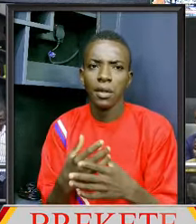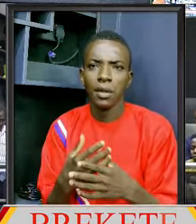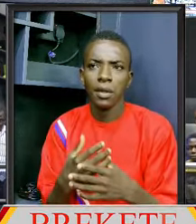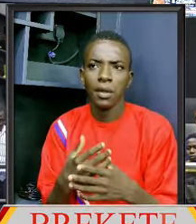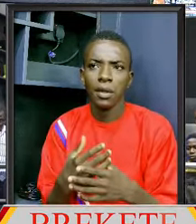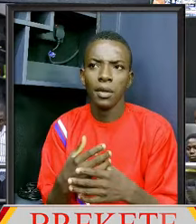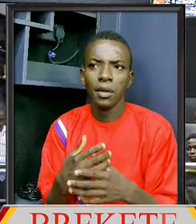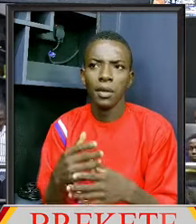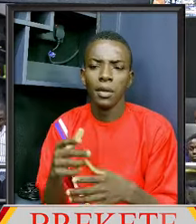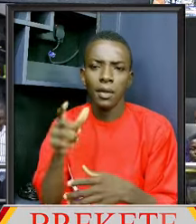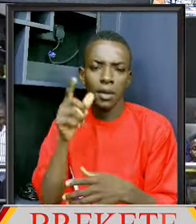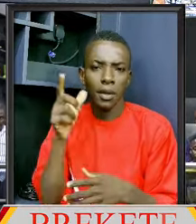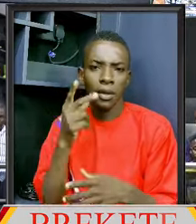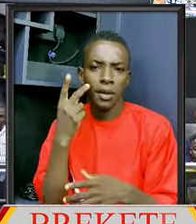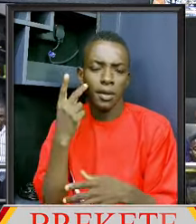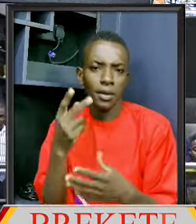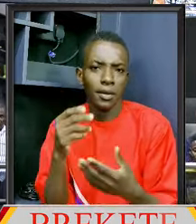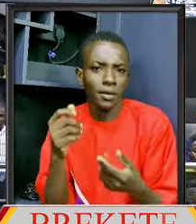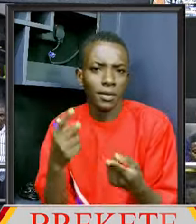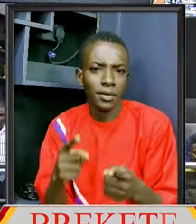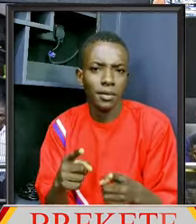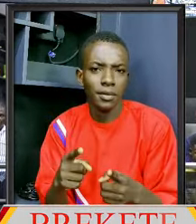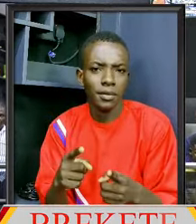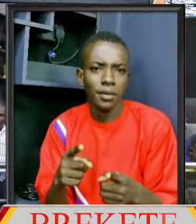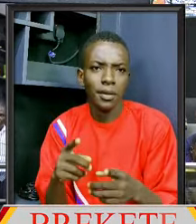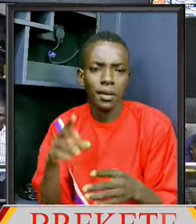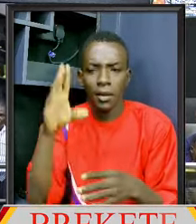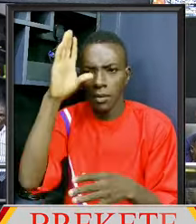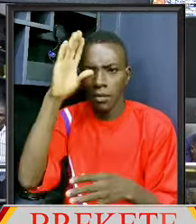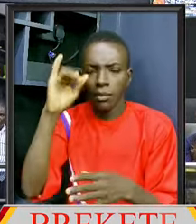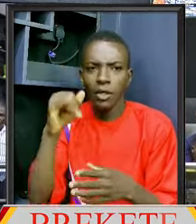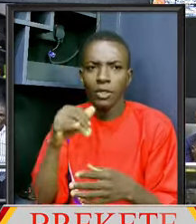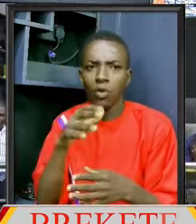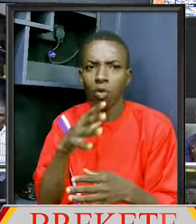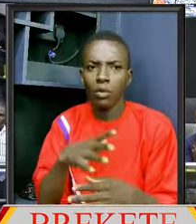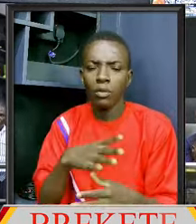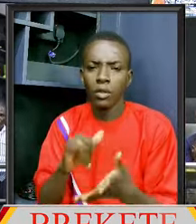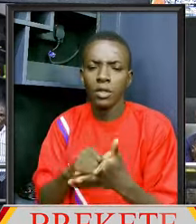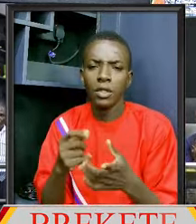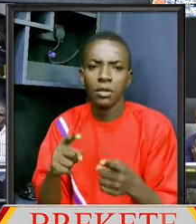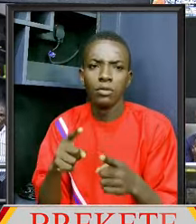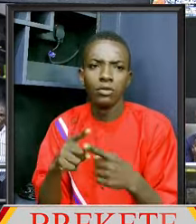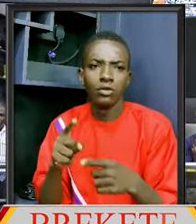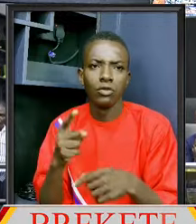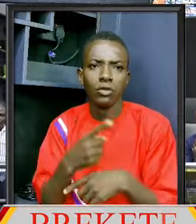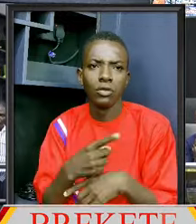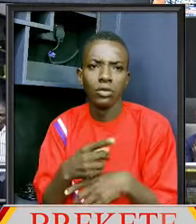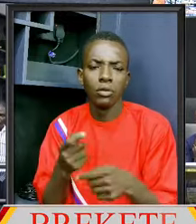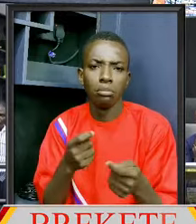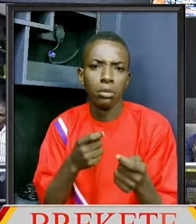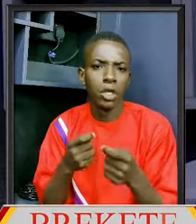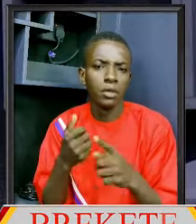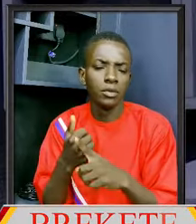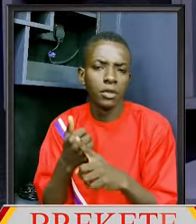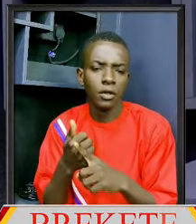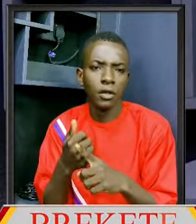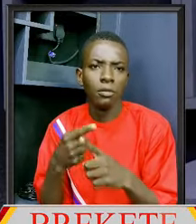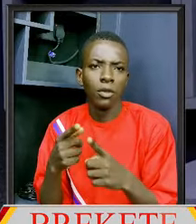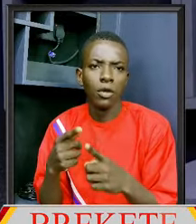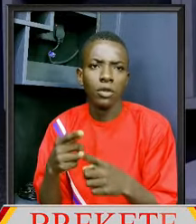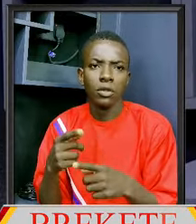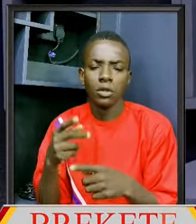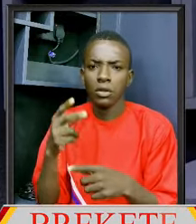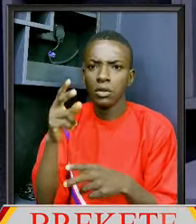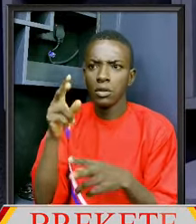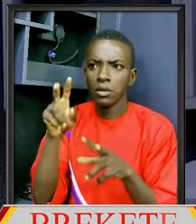Oh, now they laugh, it happen. The man, if not two women, where it happened to, they go, they manage themselves. But this one,